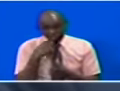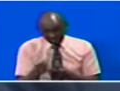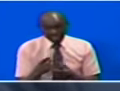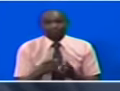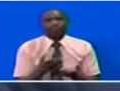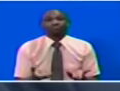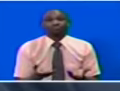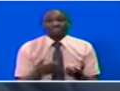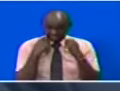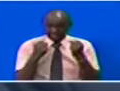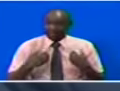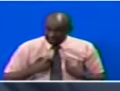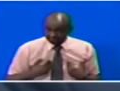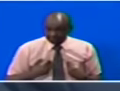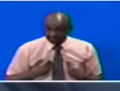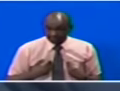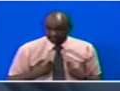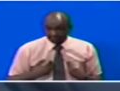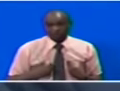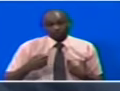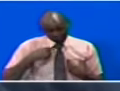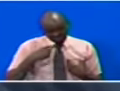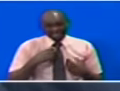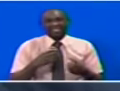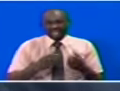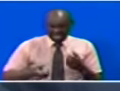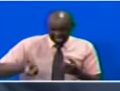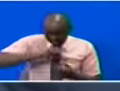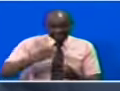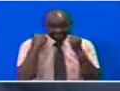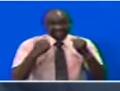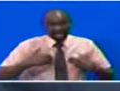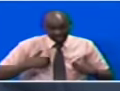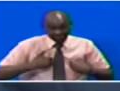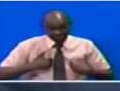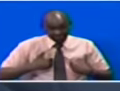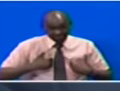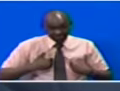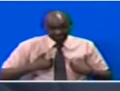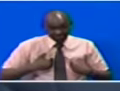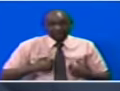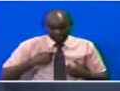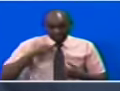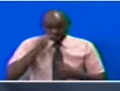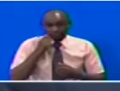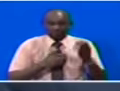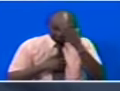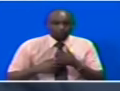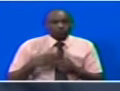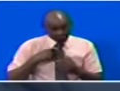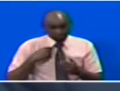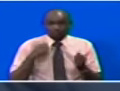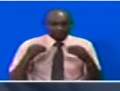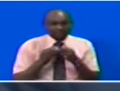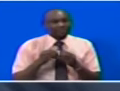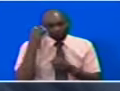clearance. So now I feel energized. I feel that I can now face the world after